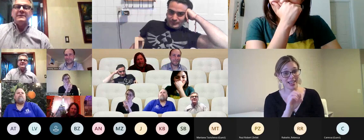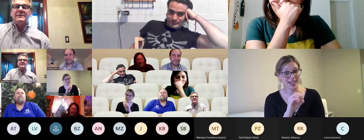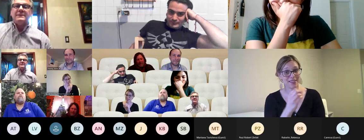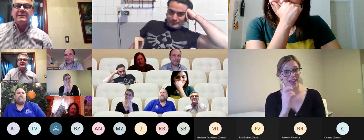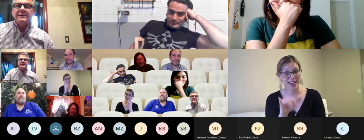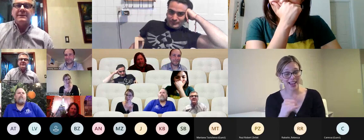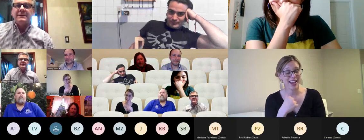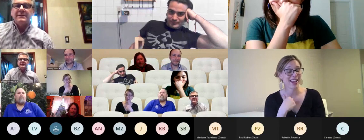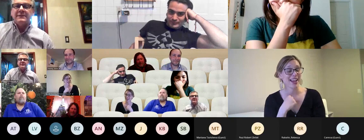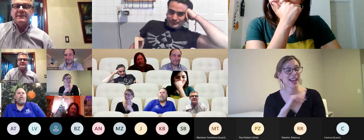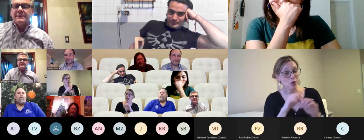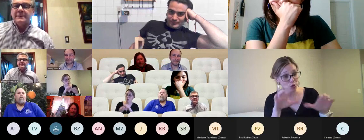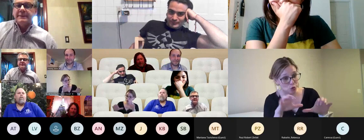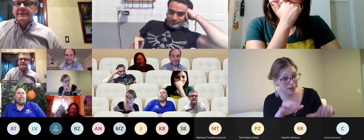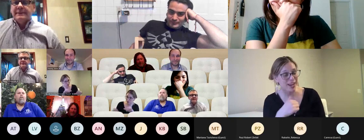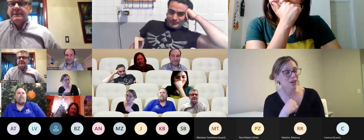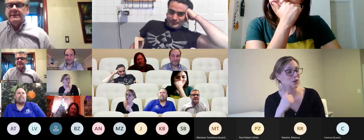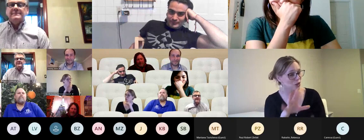and